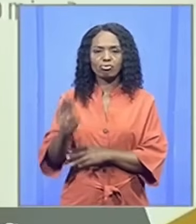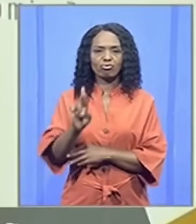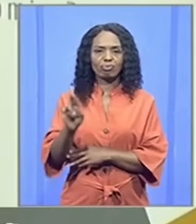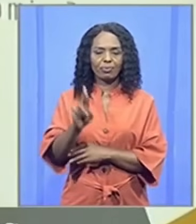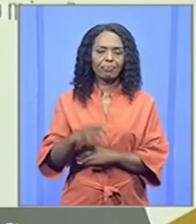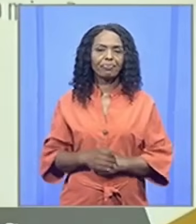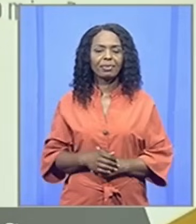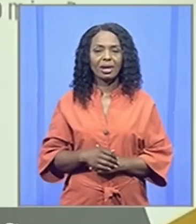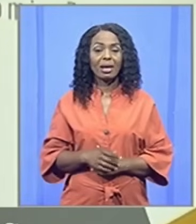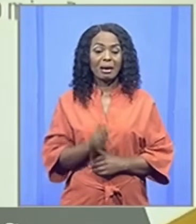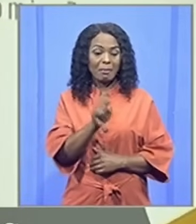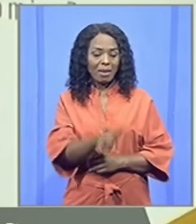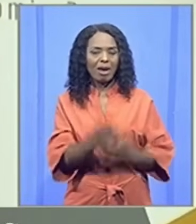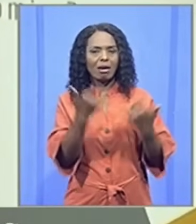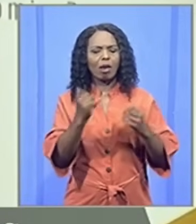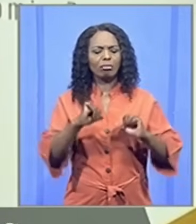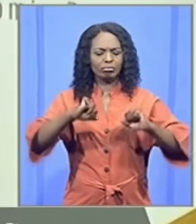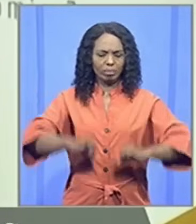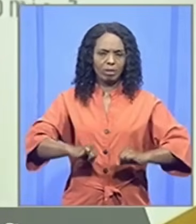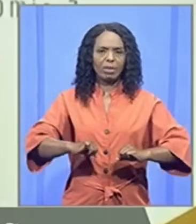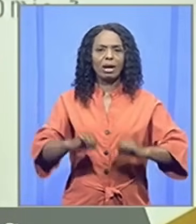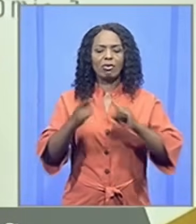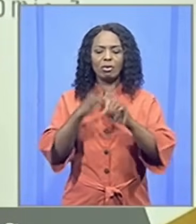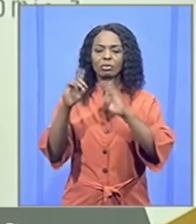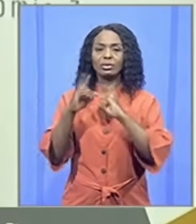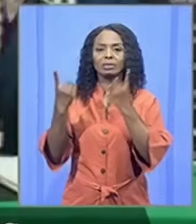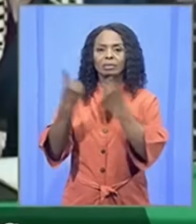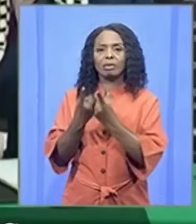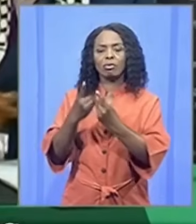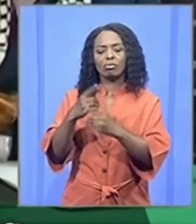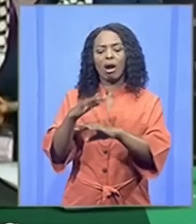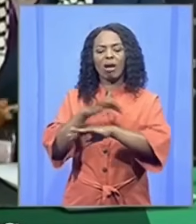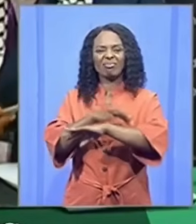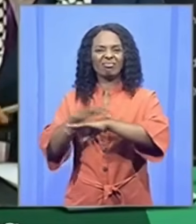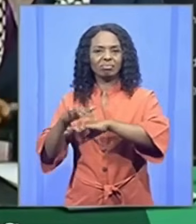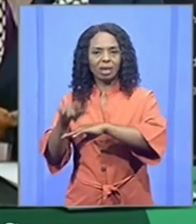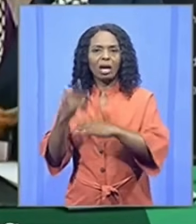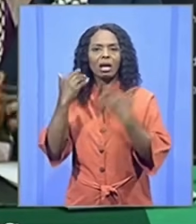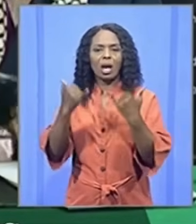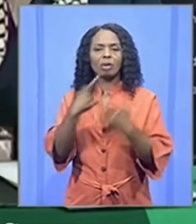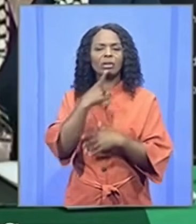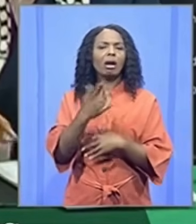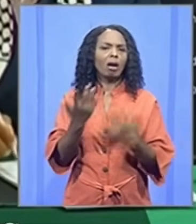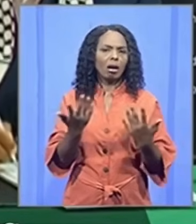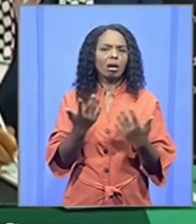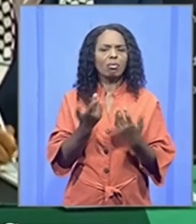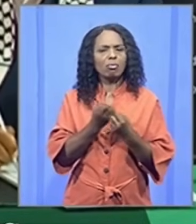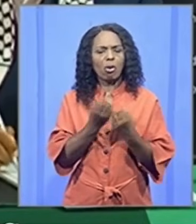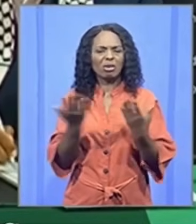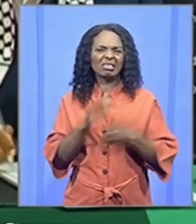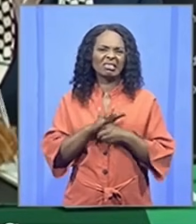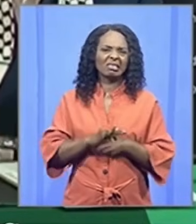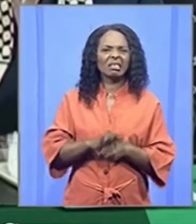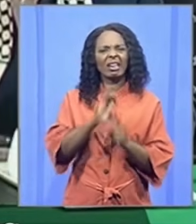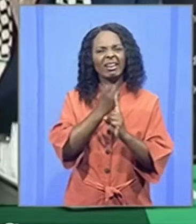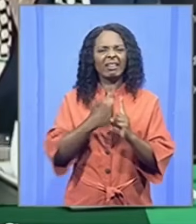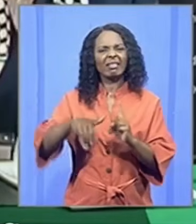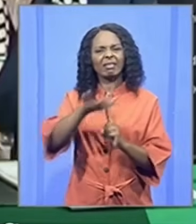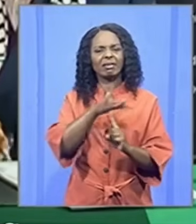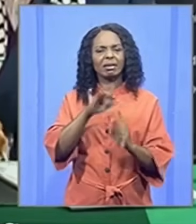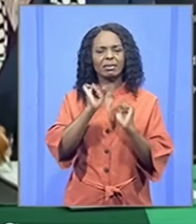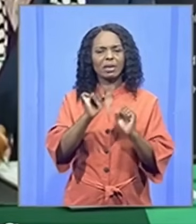Go le bjalo go fitlheletše kwano ye nngwe ya lefapha la tšweletšo ya temo. Gomme seo se bonagala bjalo ka kgatelopele ya ditikologo tšeo di ikgethilego